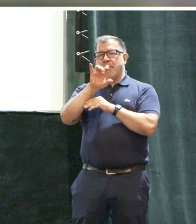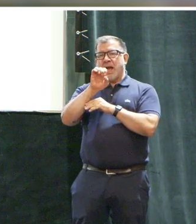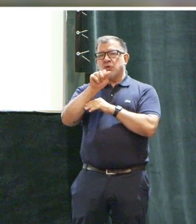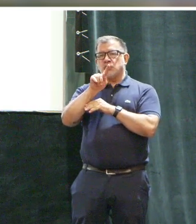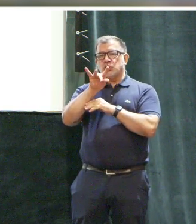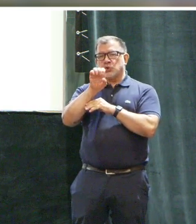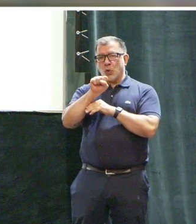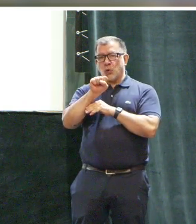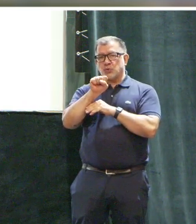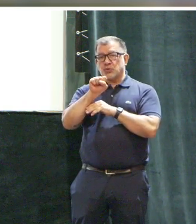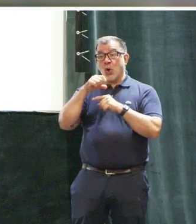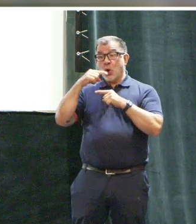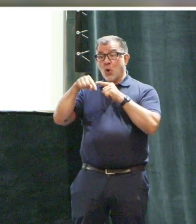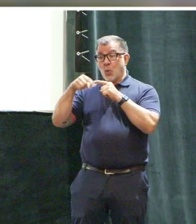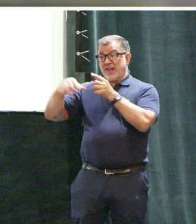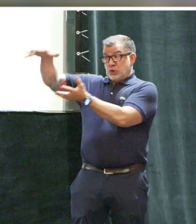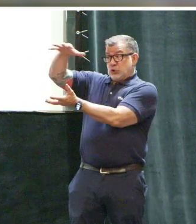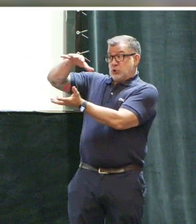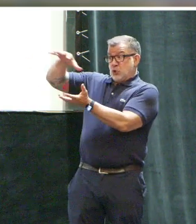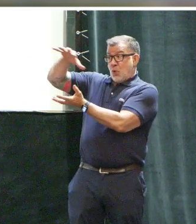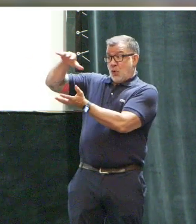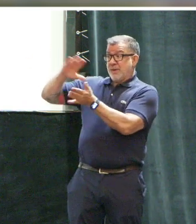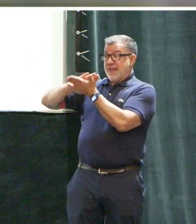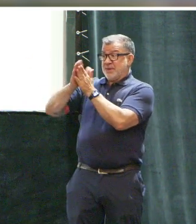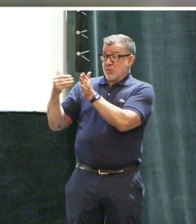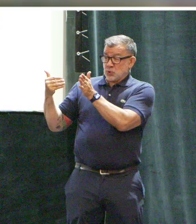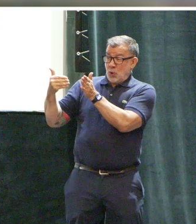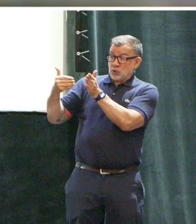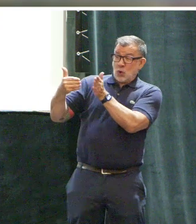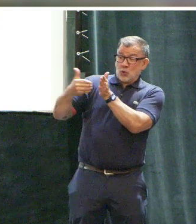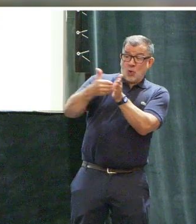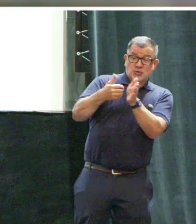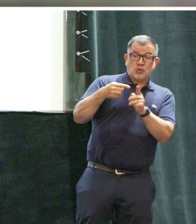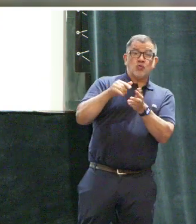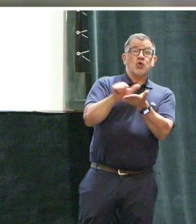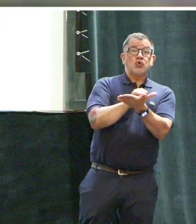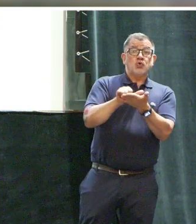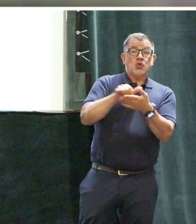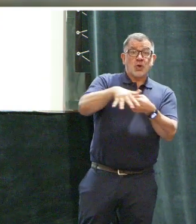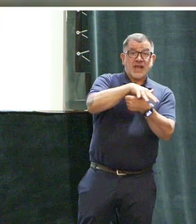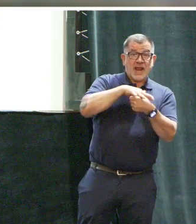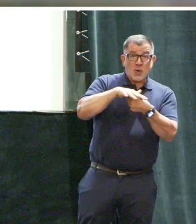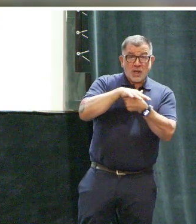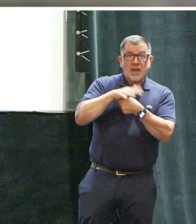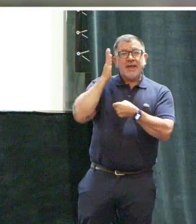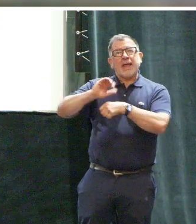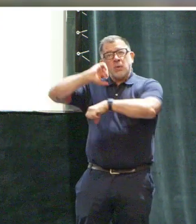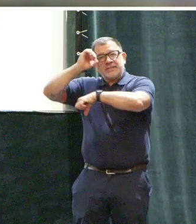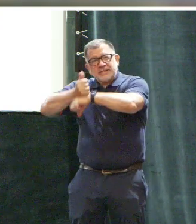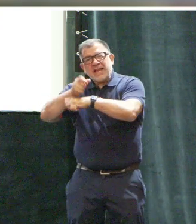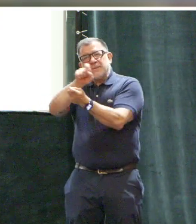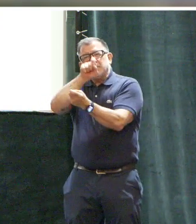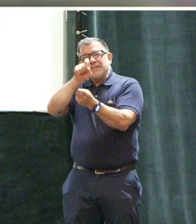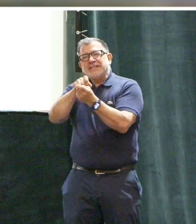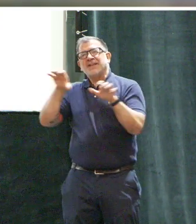gets closer and closer to the New York area. And for each one of those milestones, there's going to be a set of activities that are going to take place in a coordinated